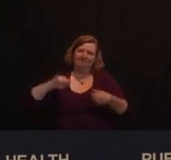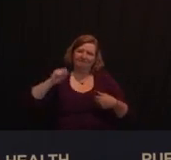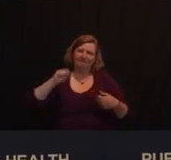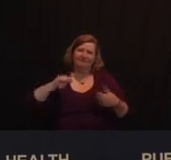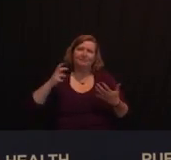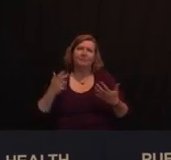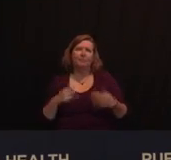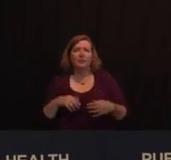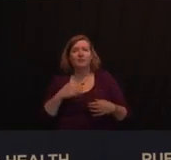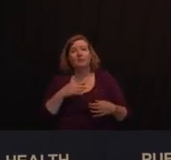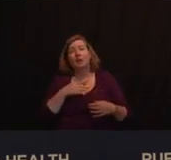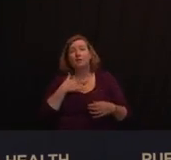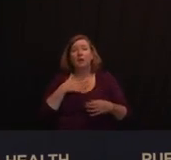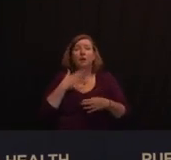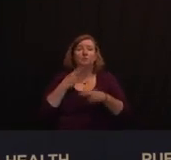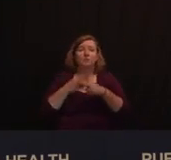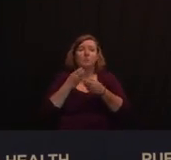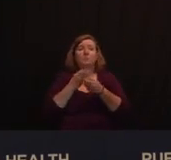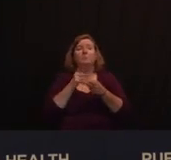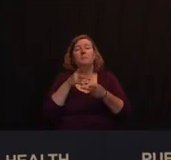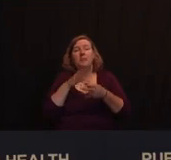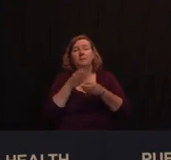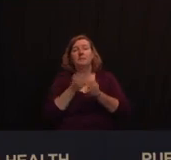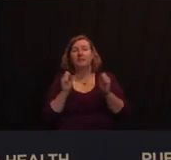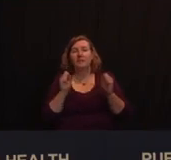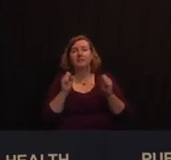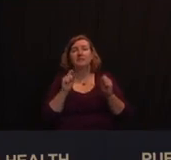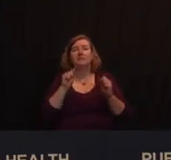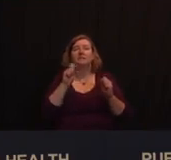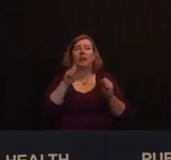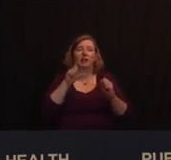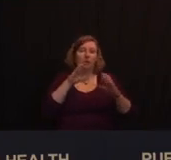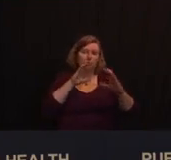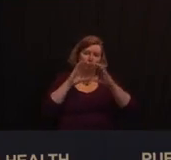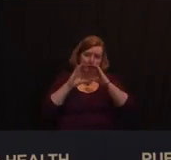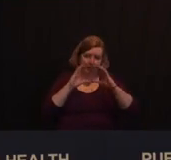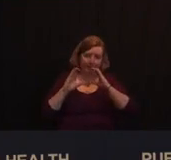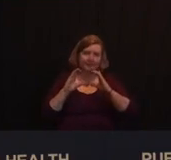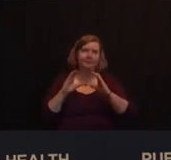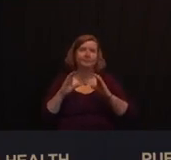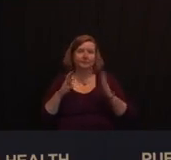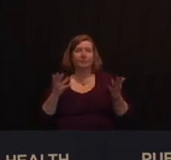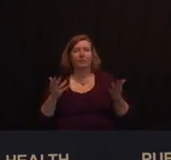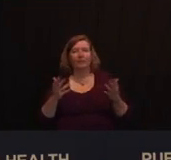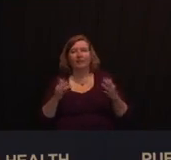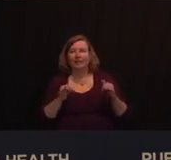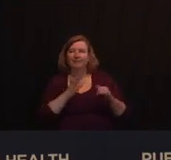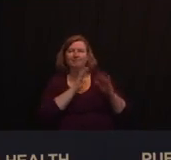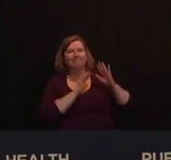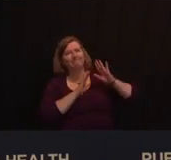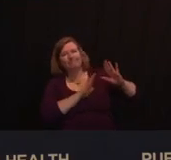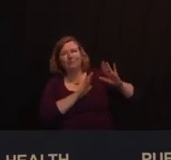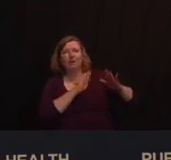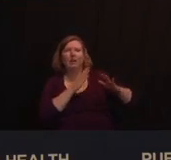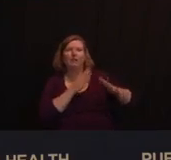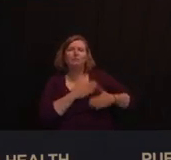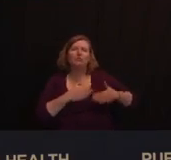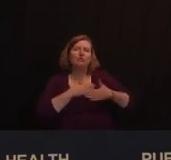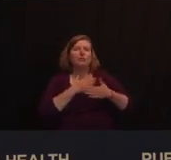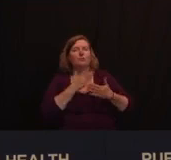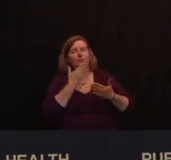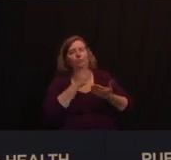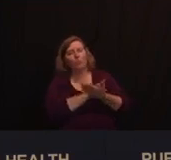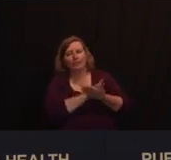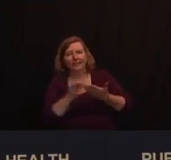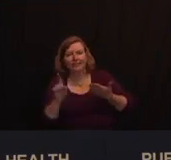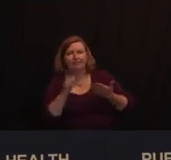brought up the Public Safety Telecommunicators. It is their appreciation week. I stopped up at the Rock Call Center yesterday to